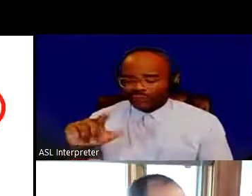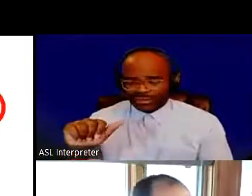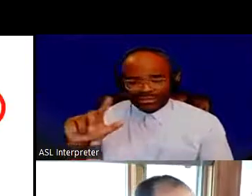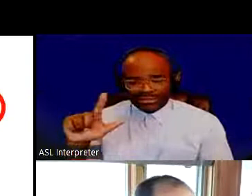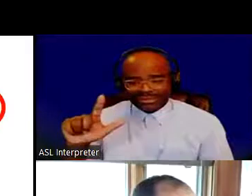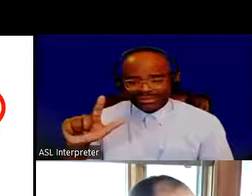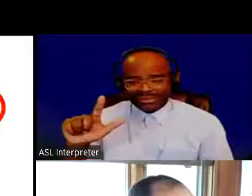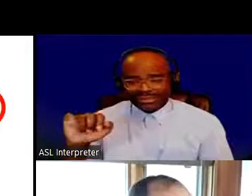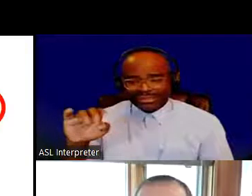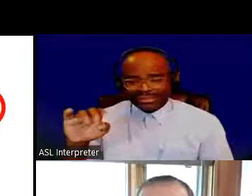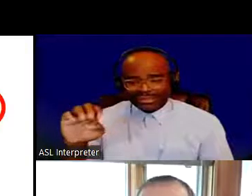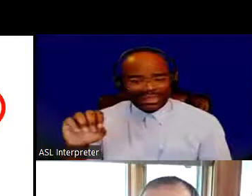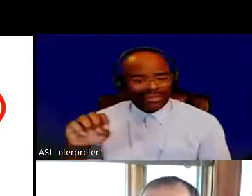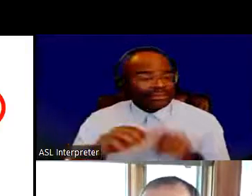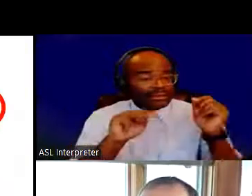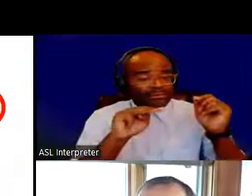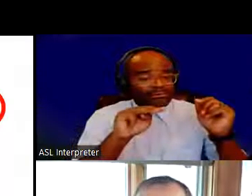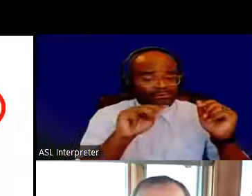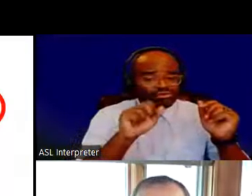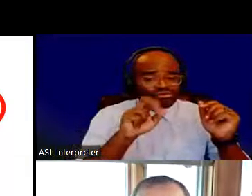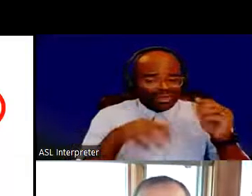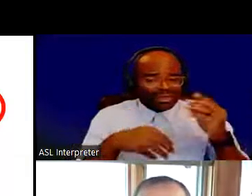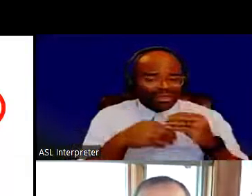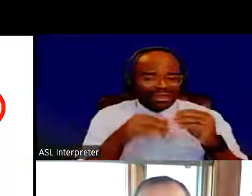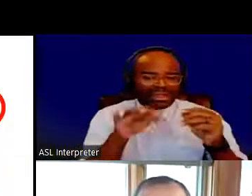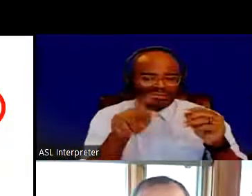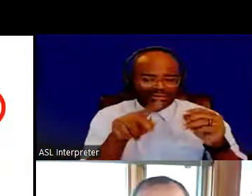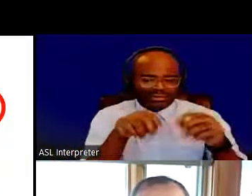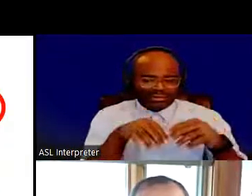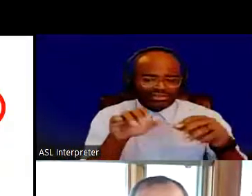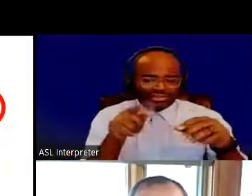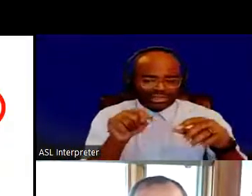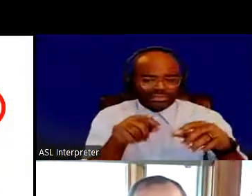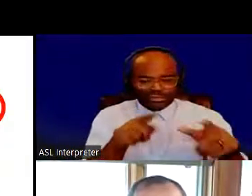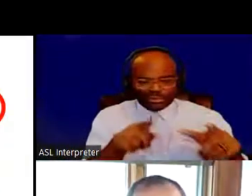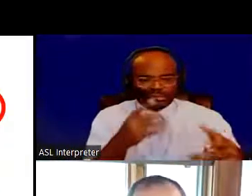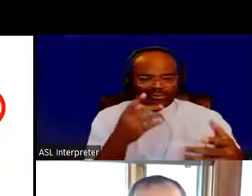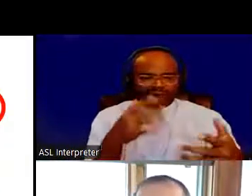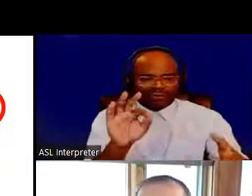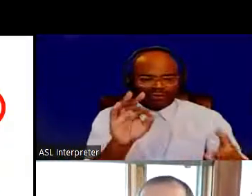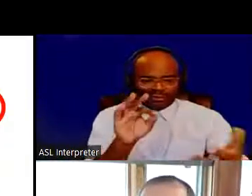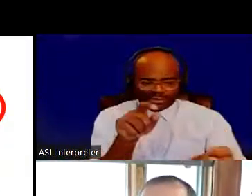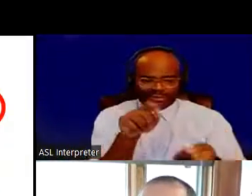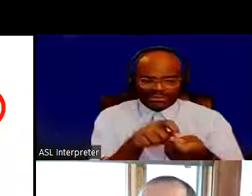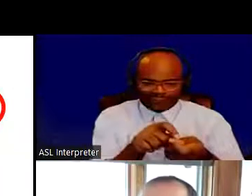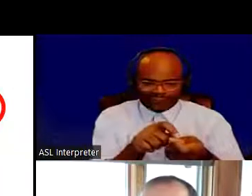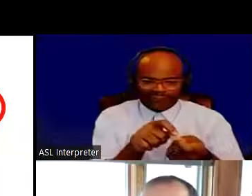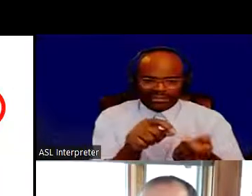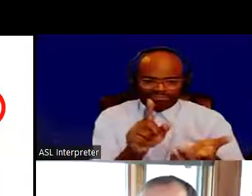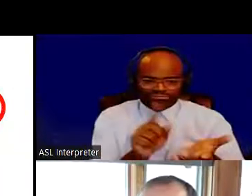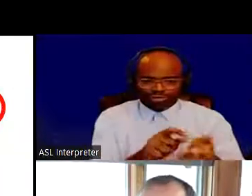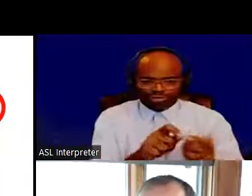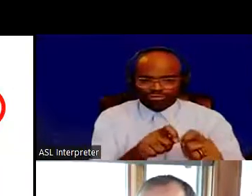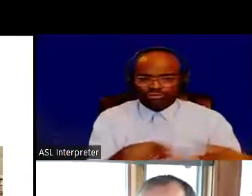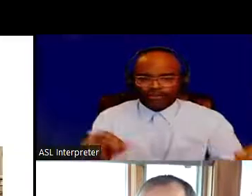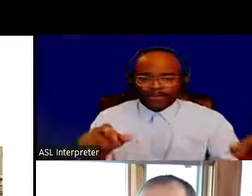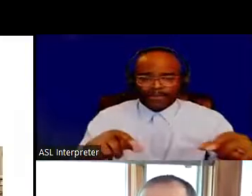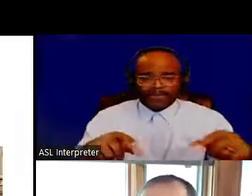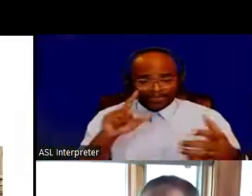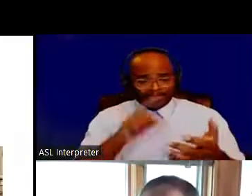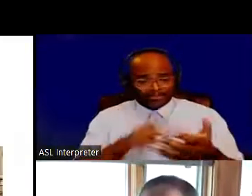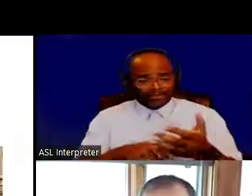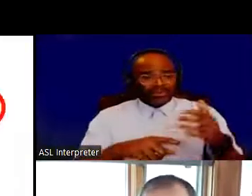Maria can put a link in the chat to where folks can get this paper in particular. I'm showing a table here